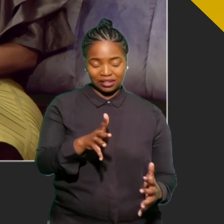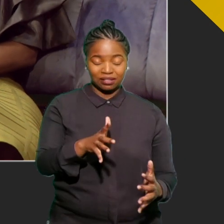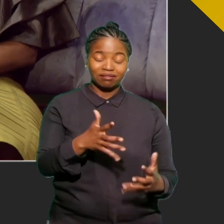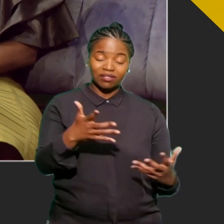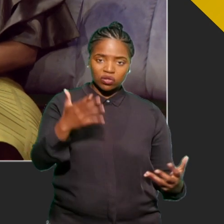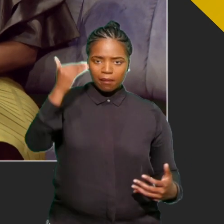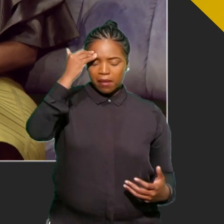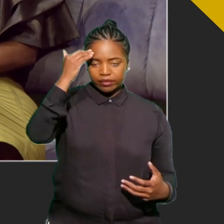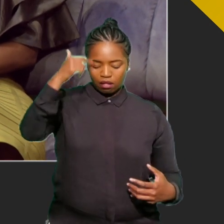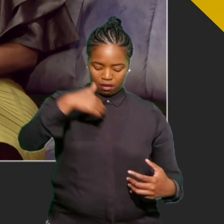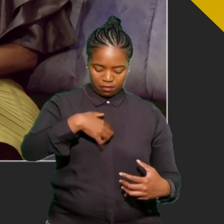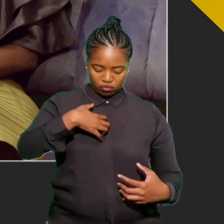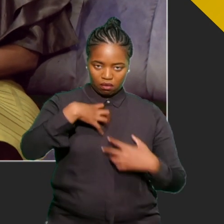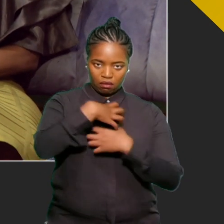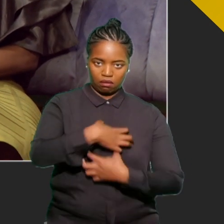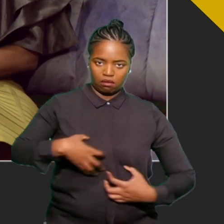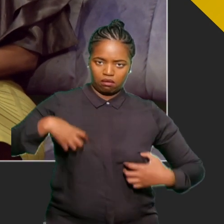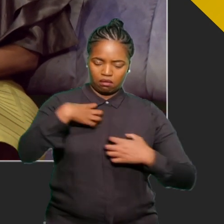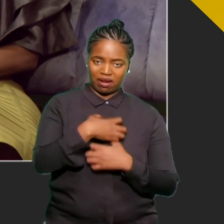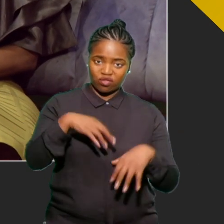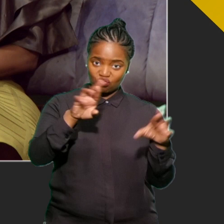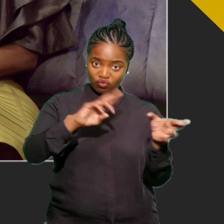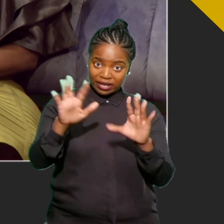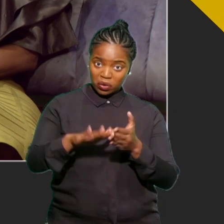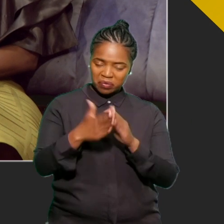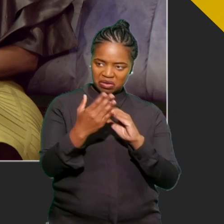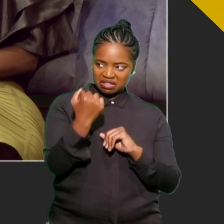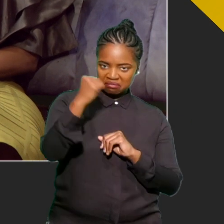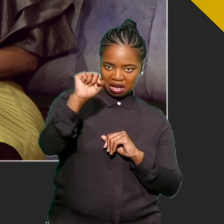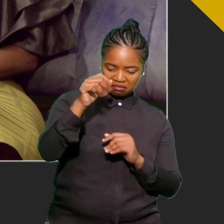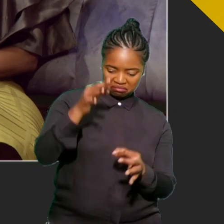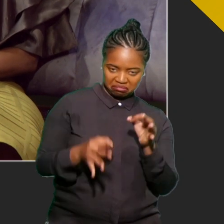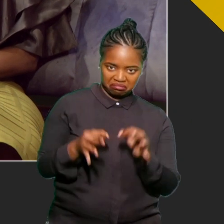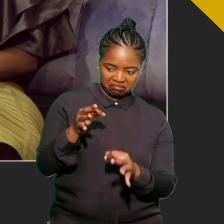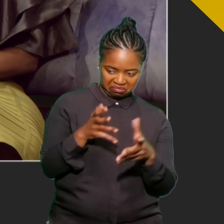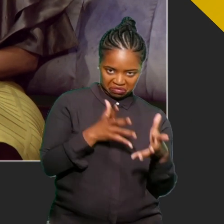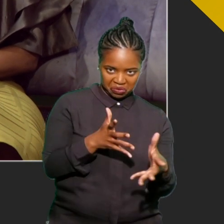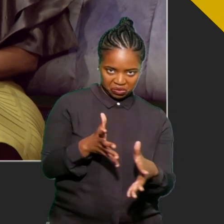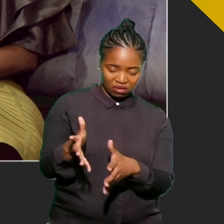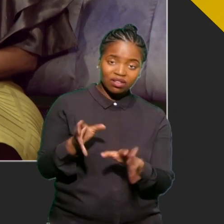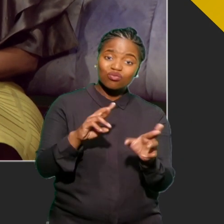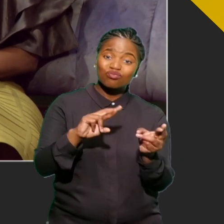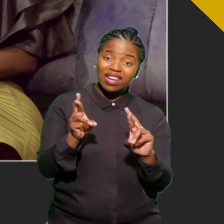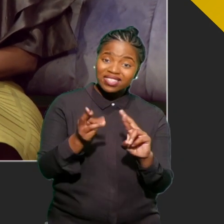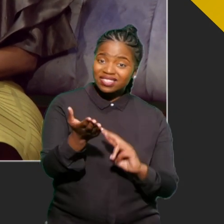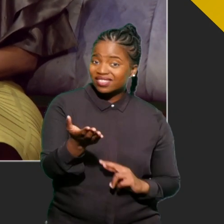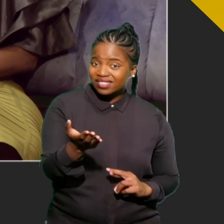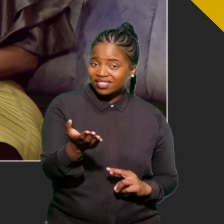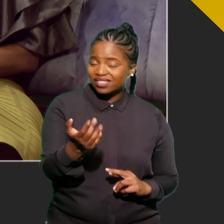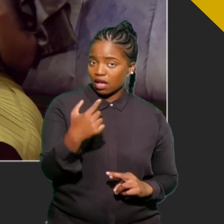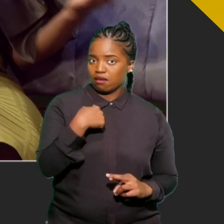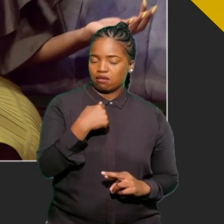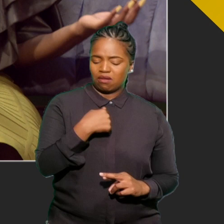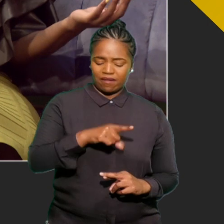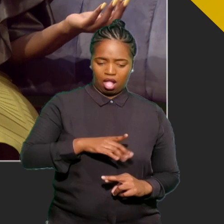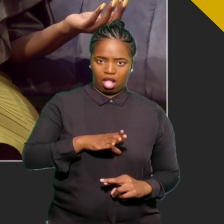it? And I go to the environment, it really plays a huge role in how you perceive yourself as a